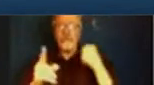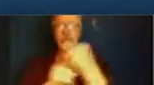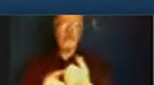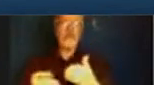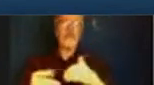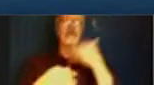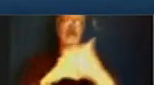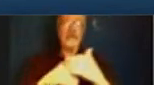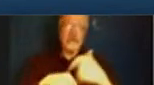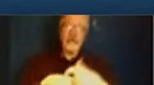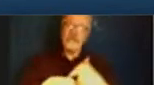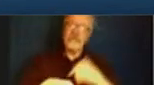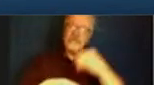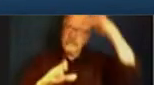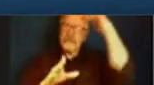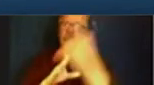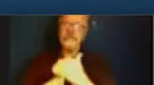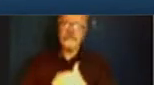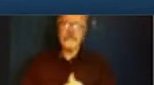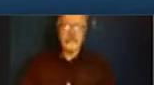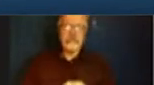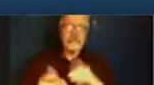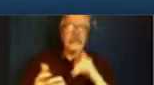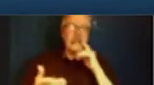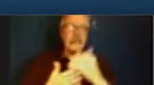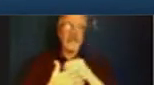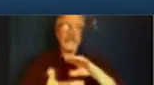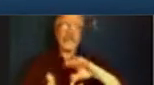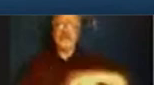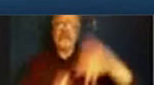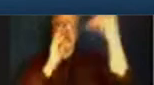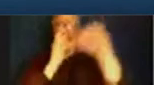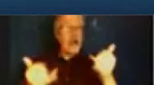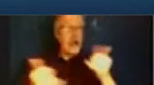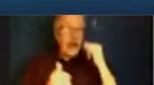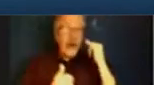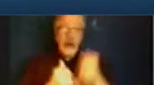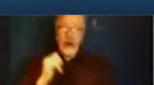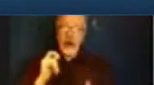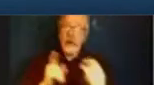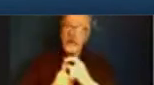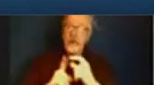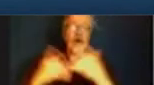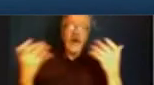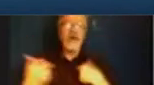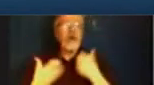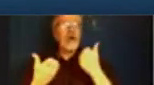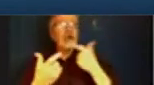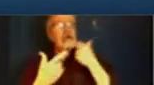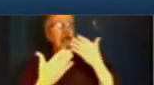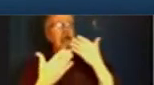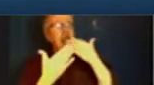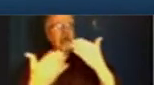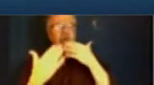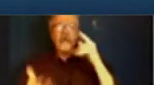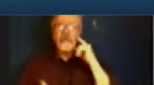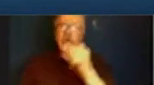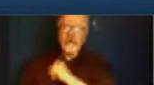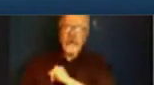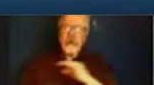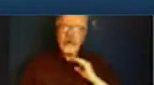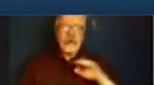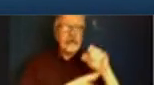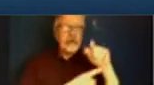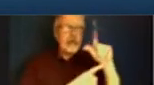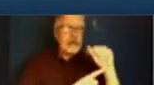Governor? No, I want to thank everybody for their efforts. Our staff, Lacey and Nick, have been working really hard. And